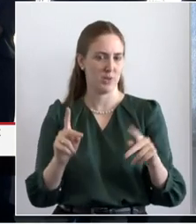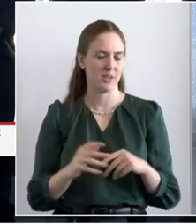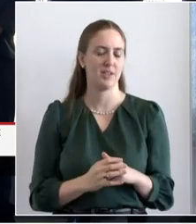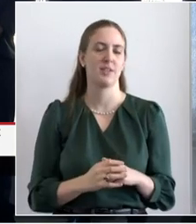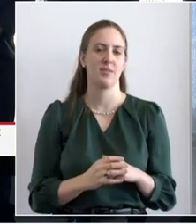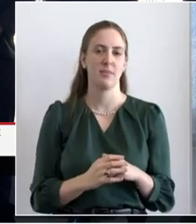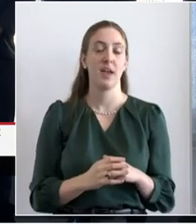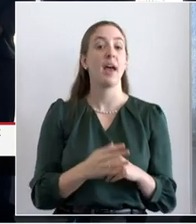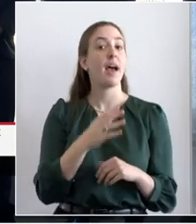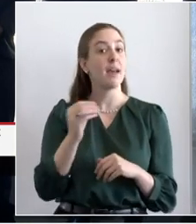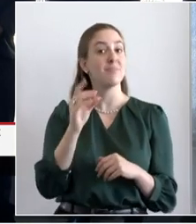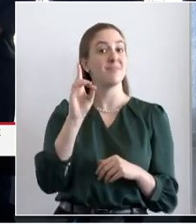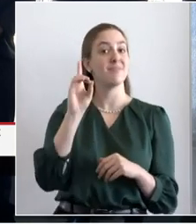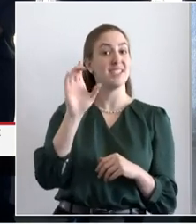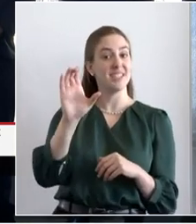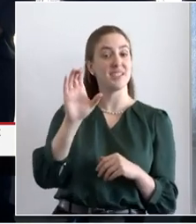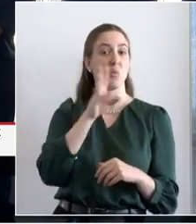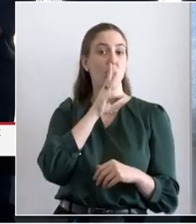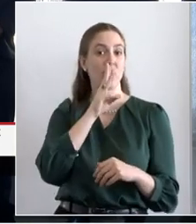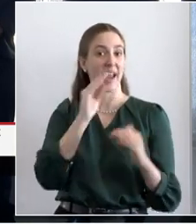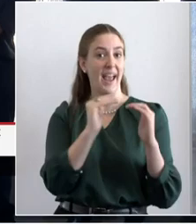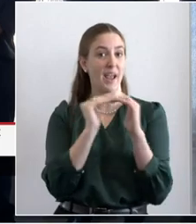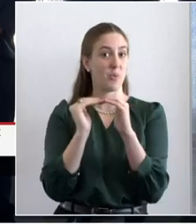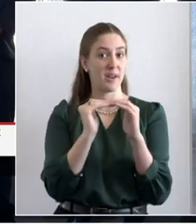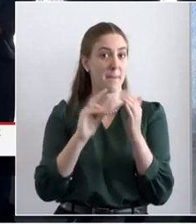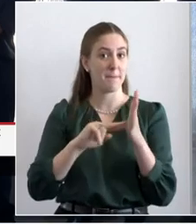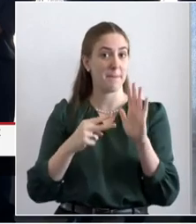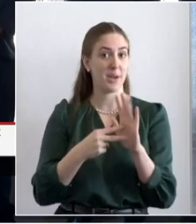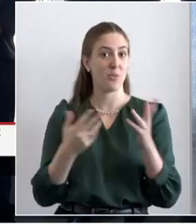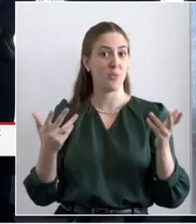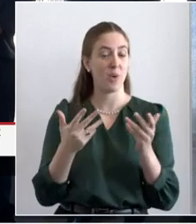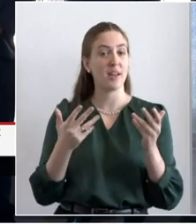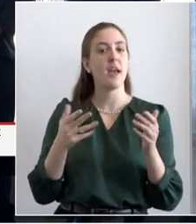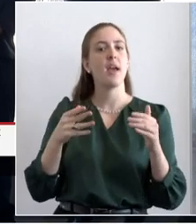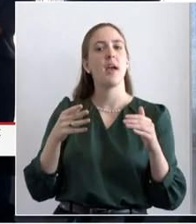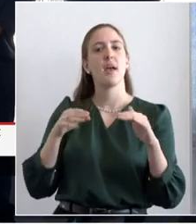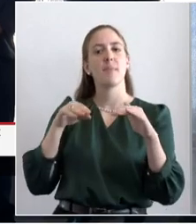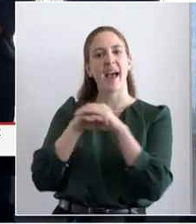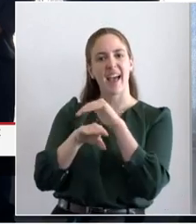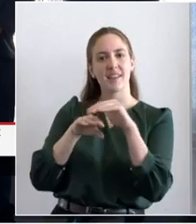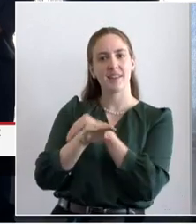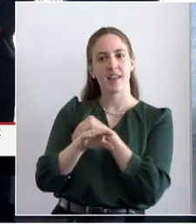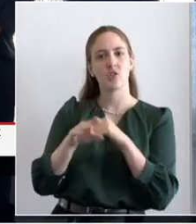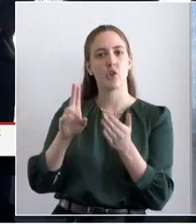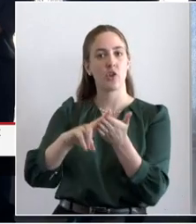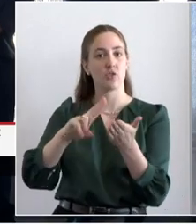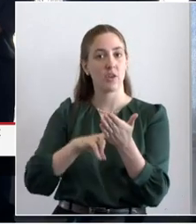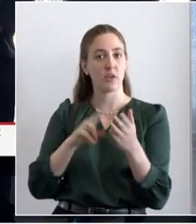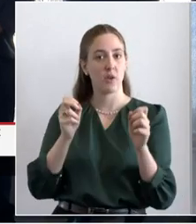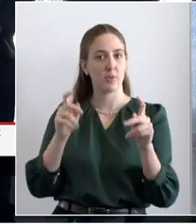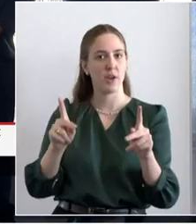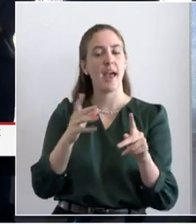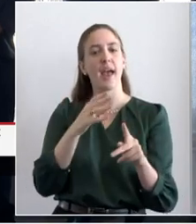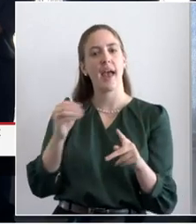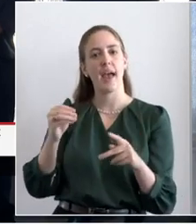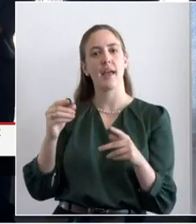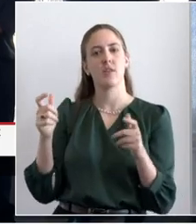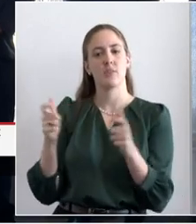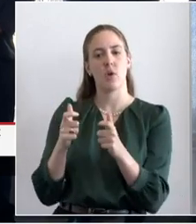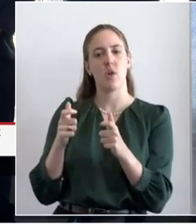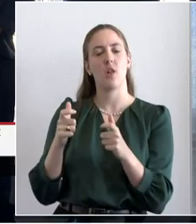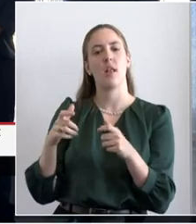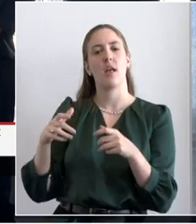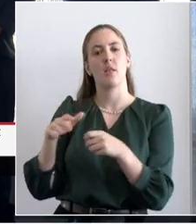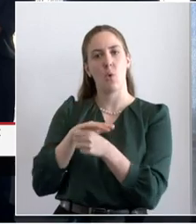least, equity at DC Water for the community means improved access to contract opportunities and small and local